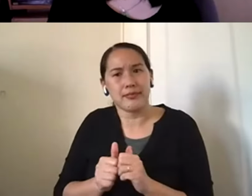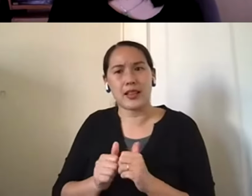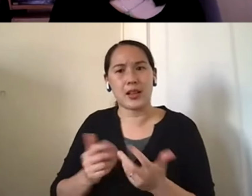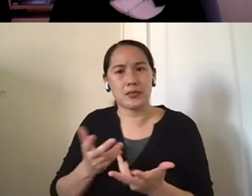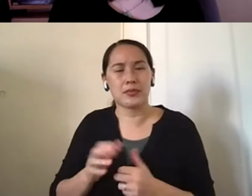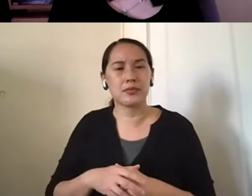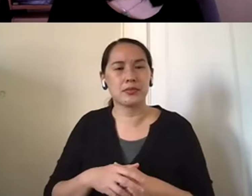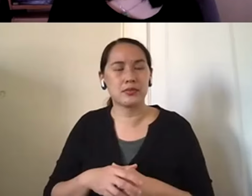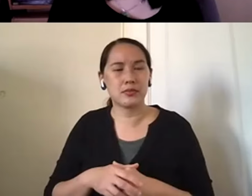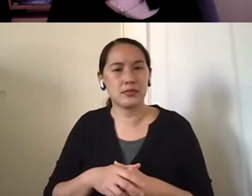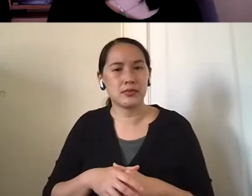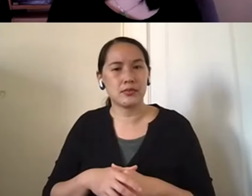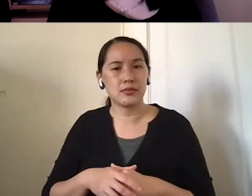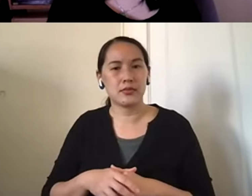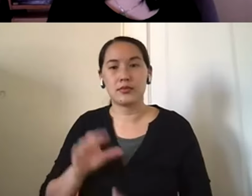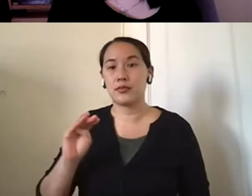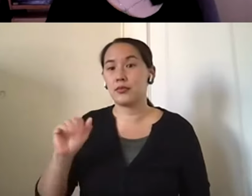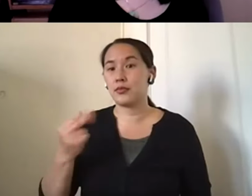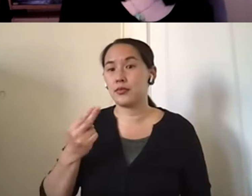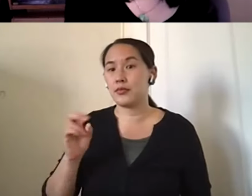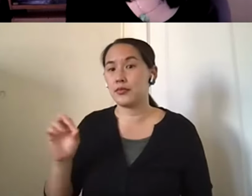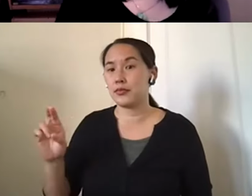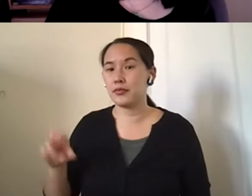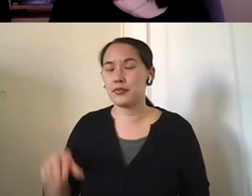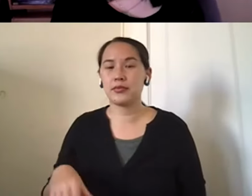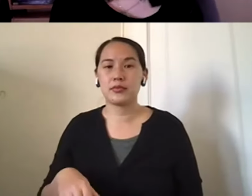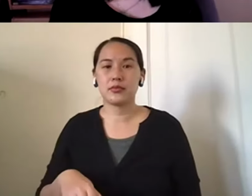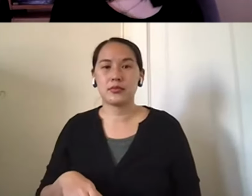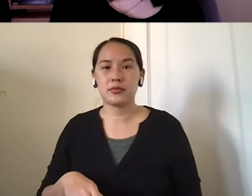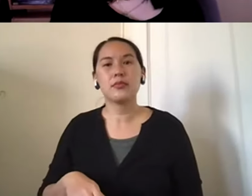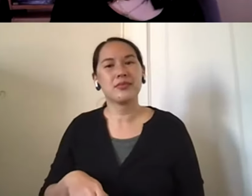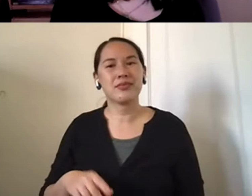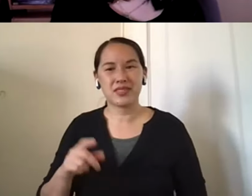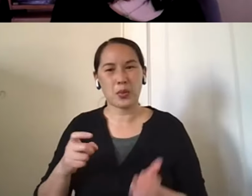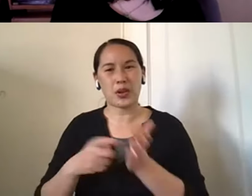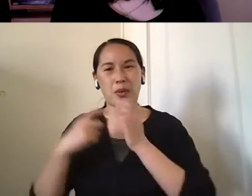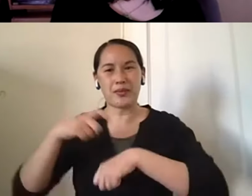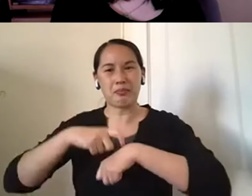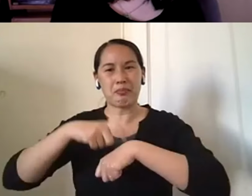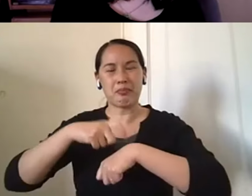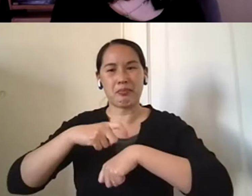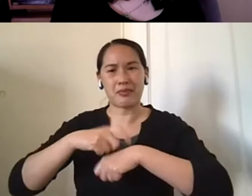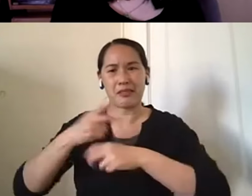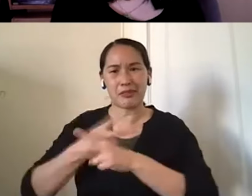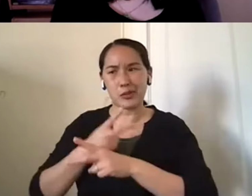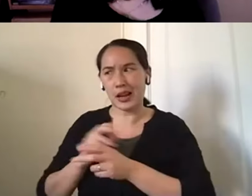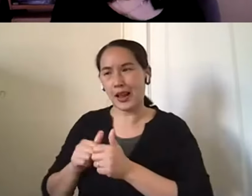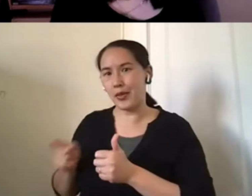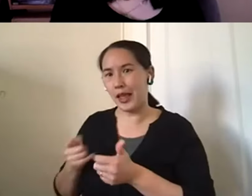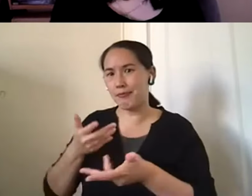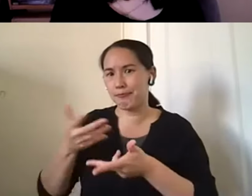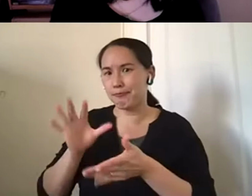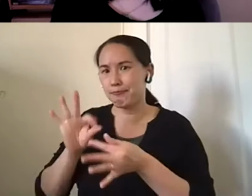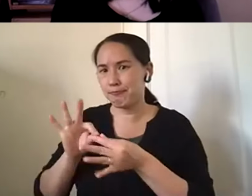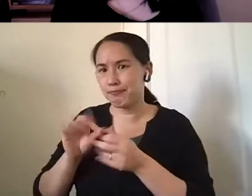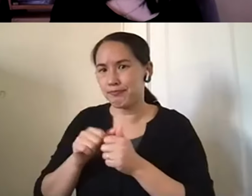work? Yeah, so I think it took a while to figure out how they would be able to connect with them. And the